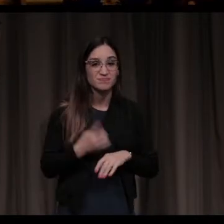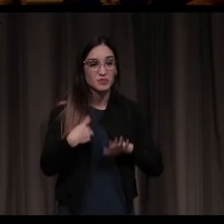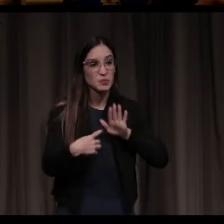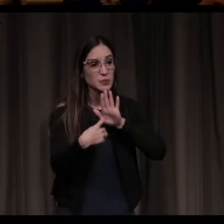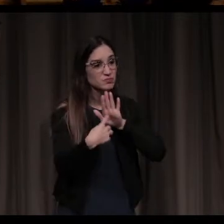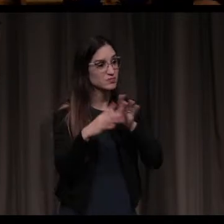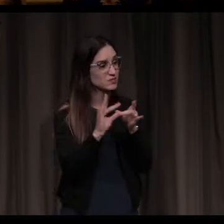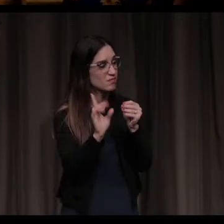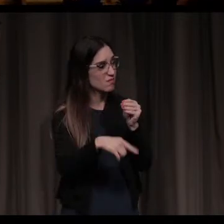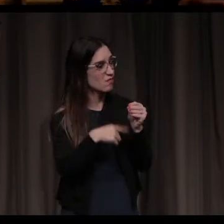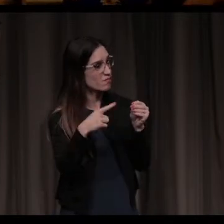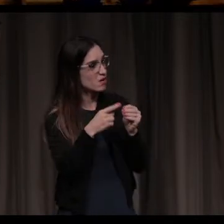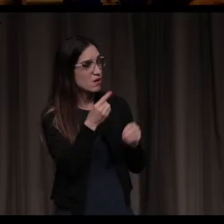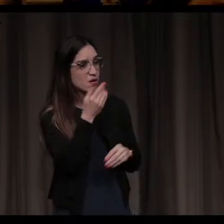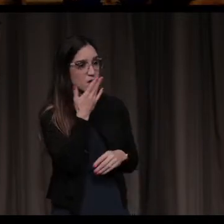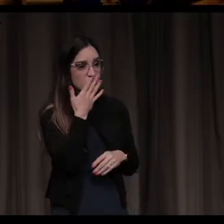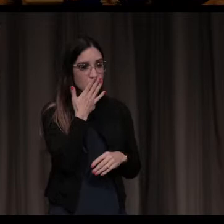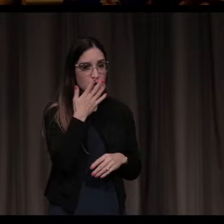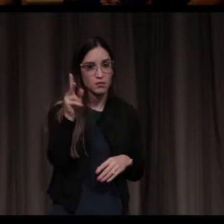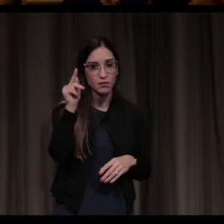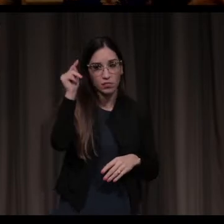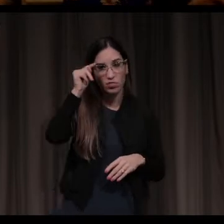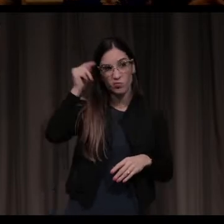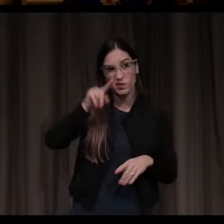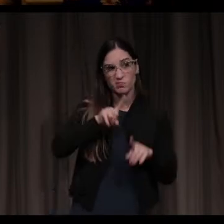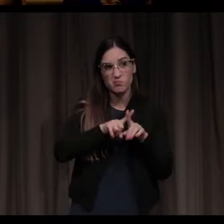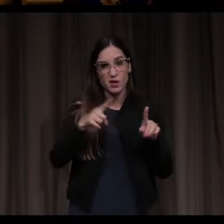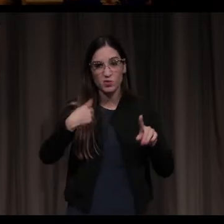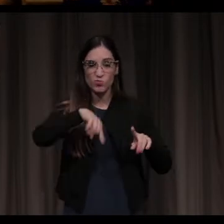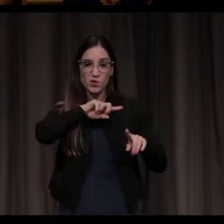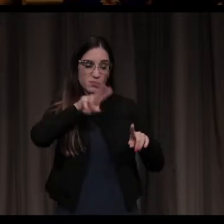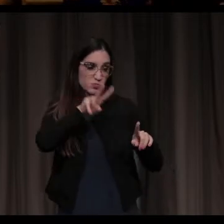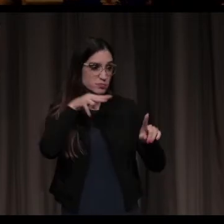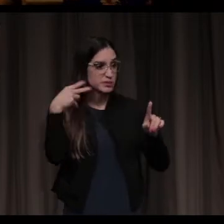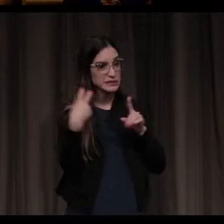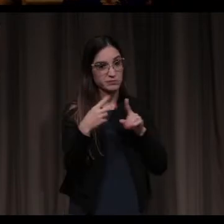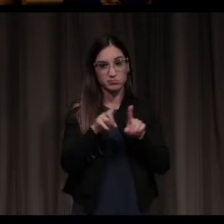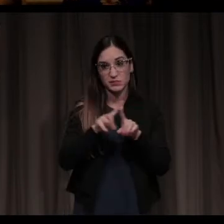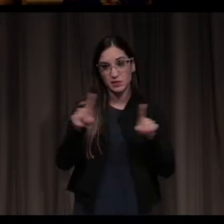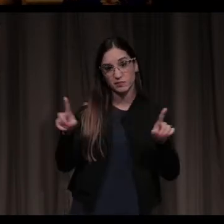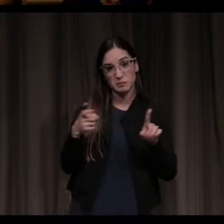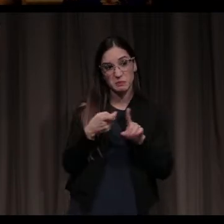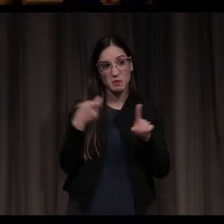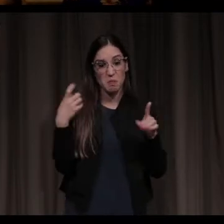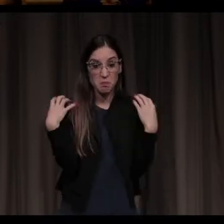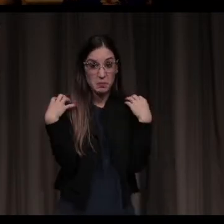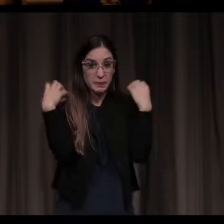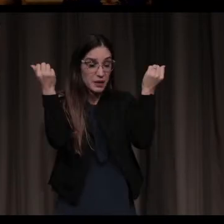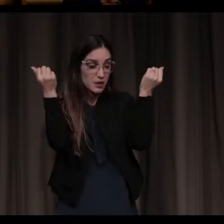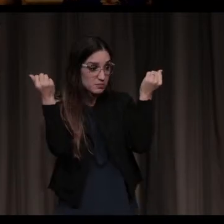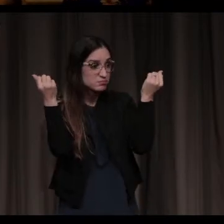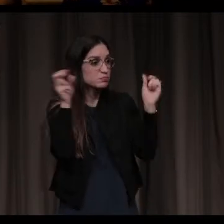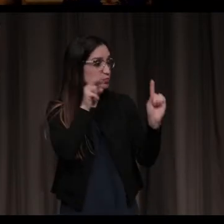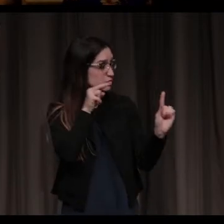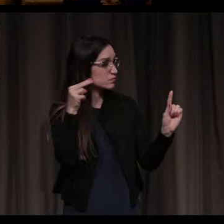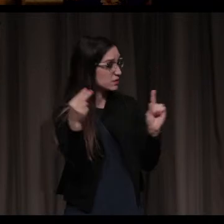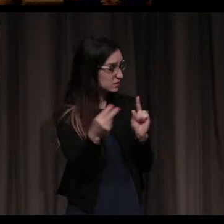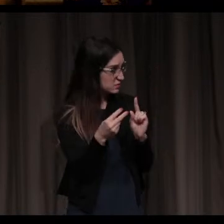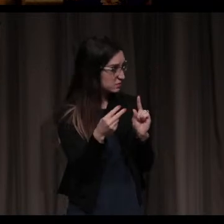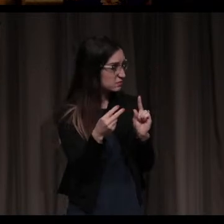it from a healing perspective. Like this particular design that's emblazoned across my